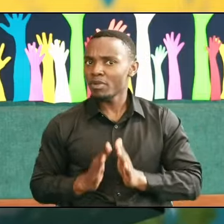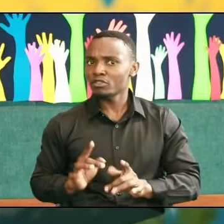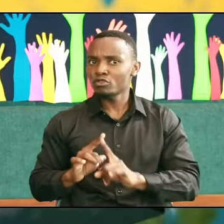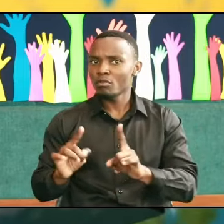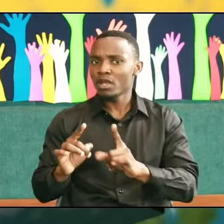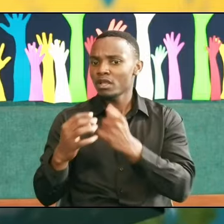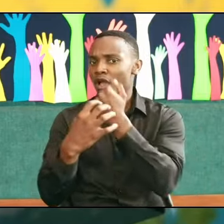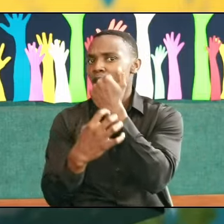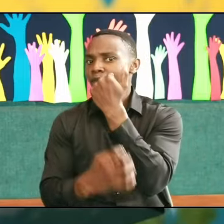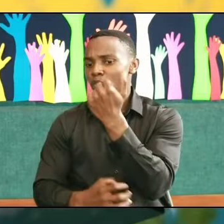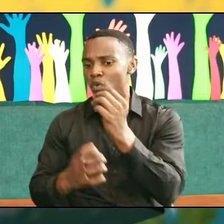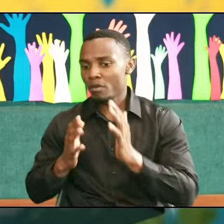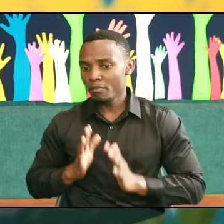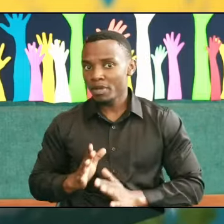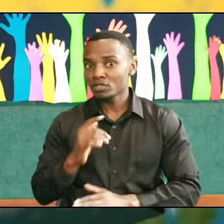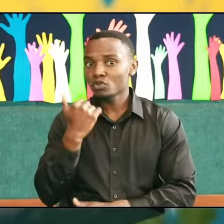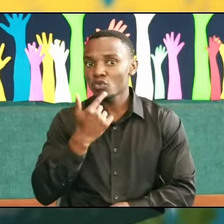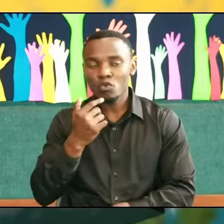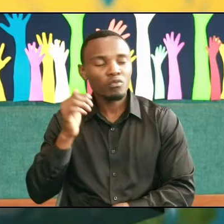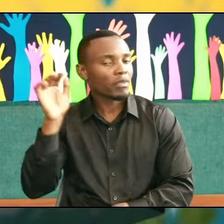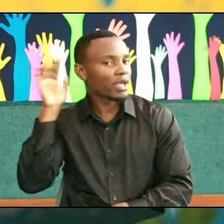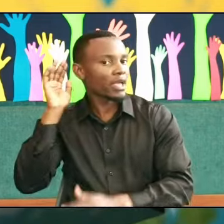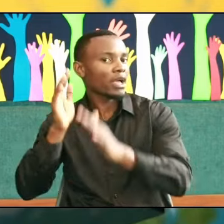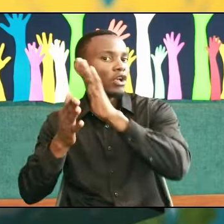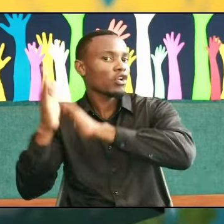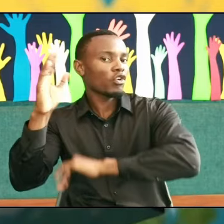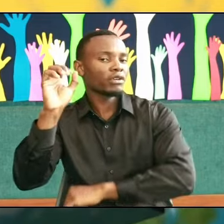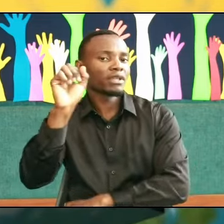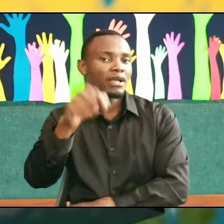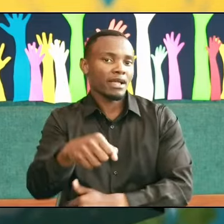can hear the voice of God.